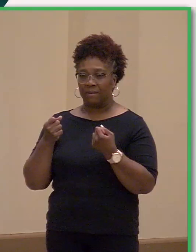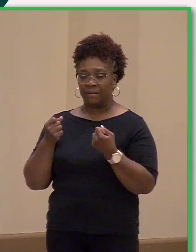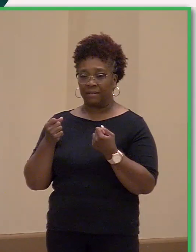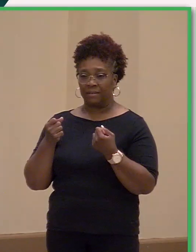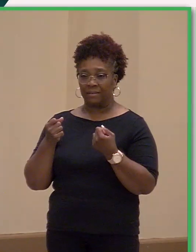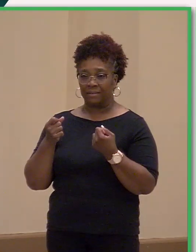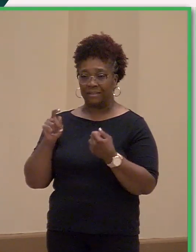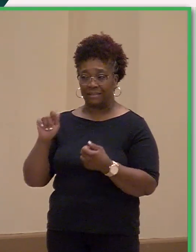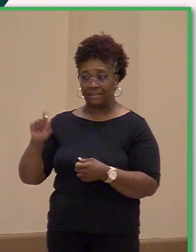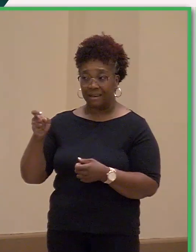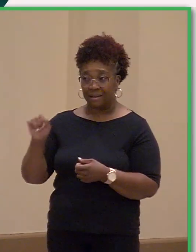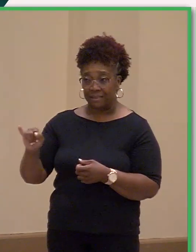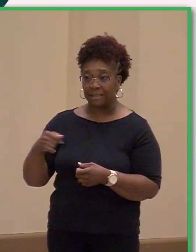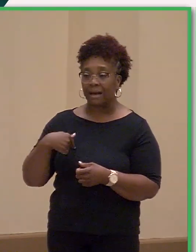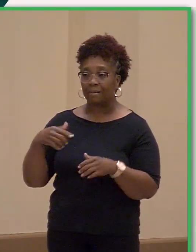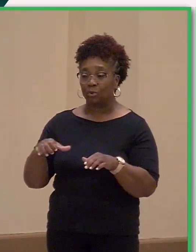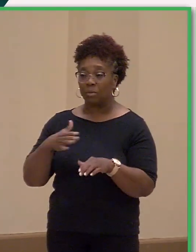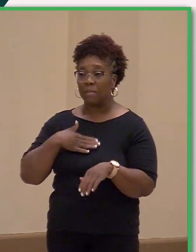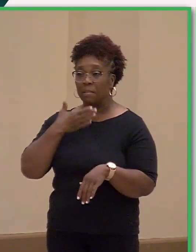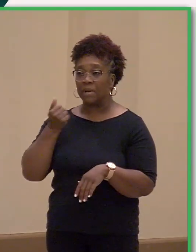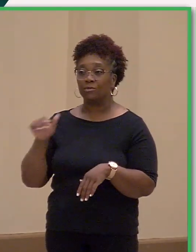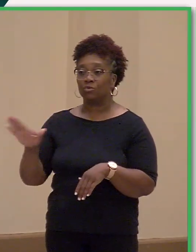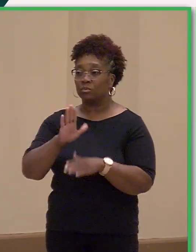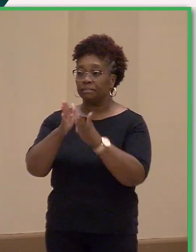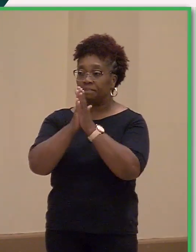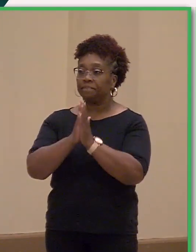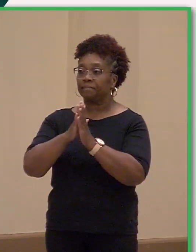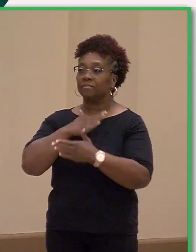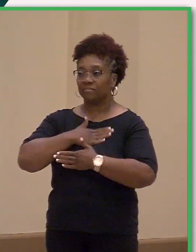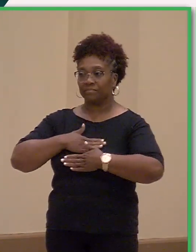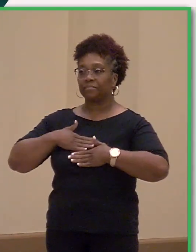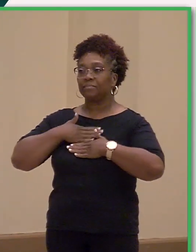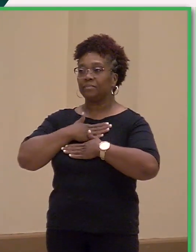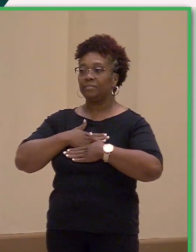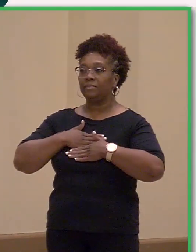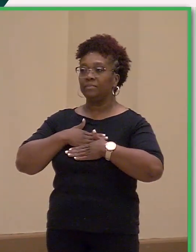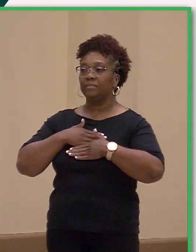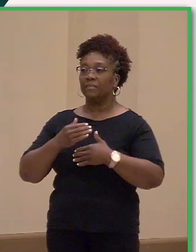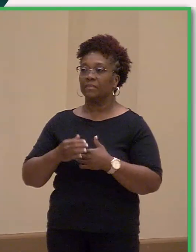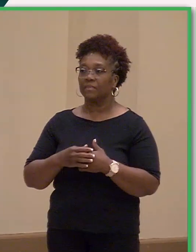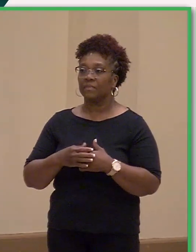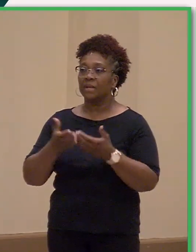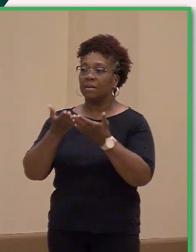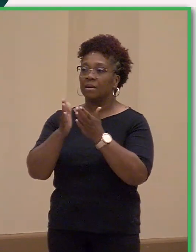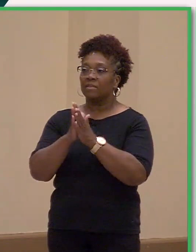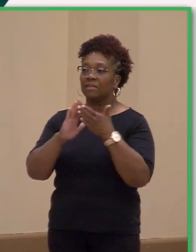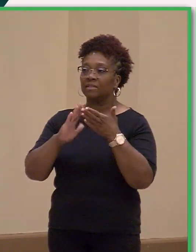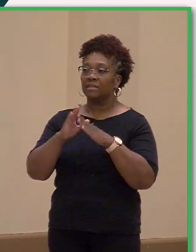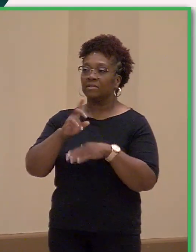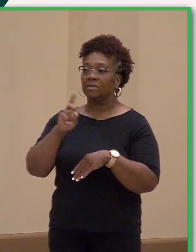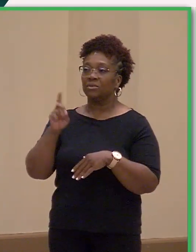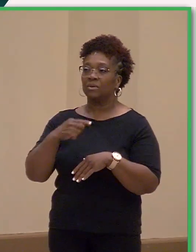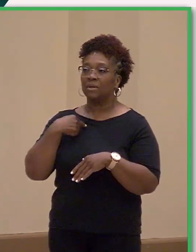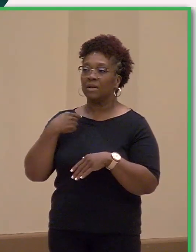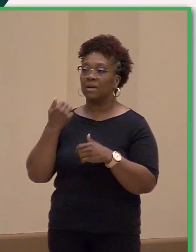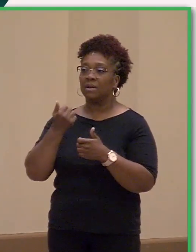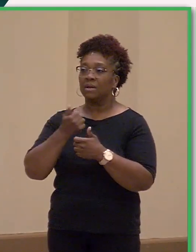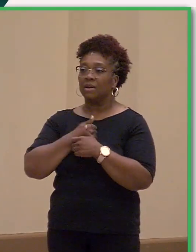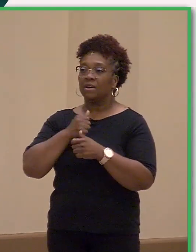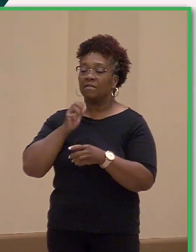I'm doing the best that I can do, and your prayers are appreciated, but I'm asking for the city of Detroit, which I love, to be creative